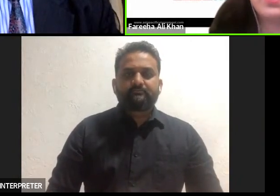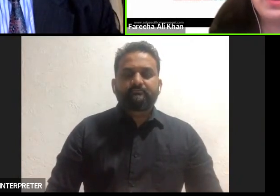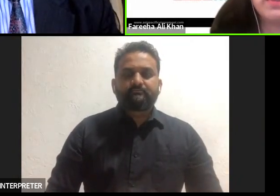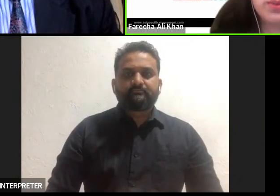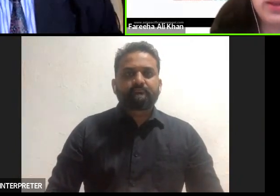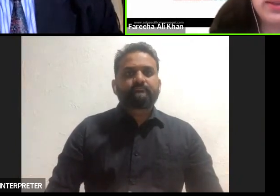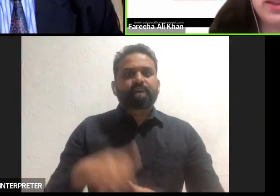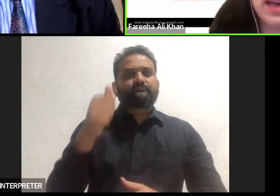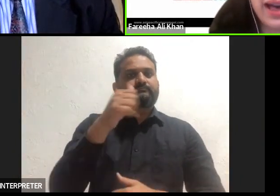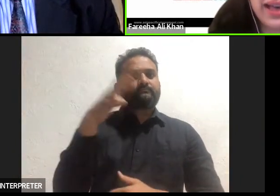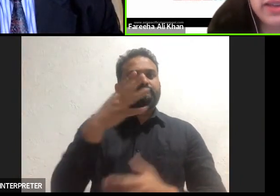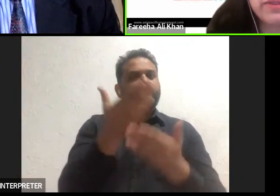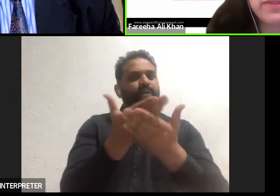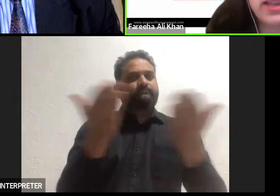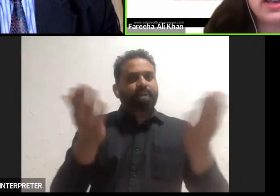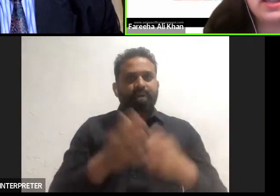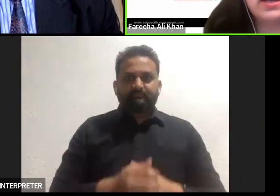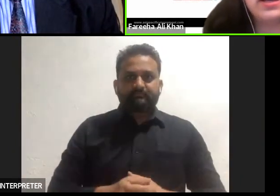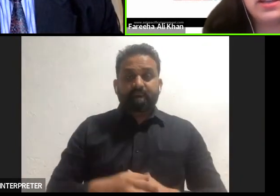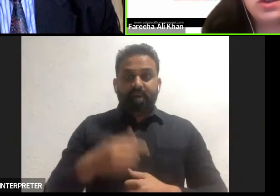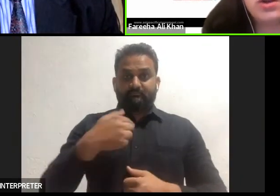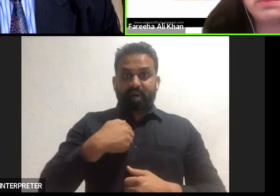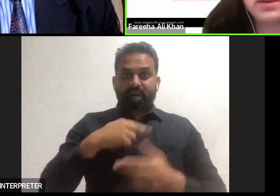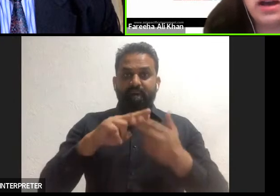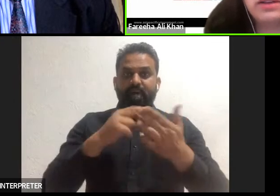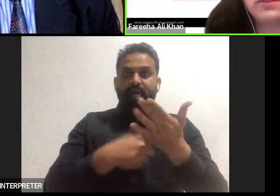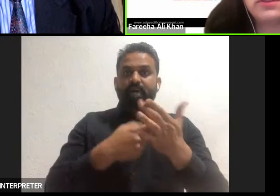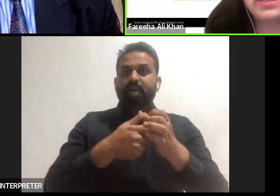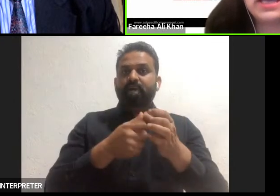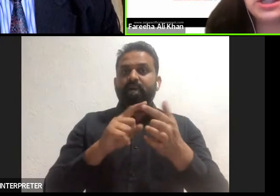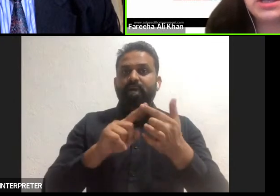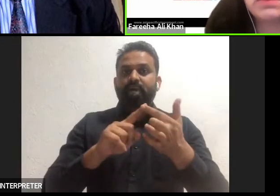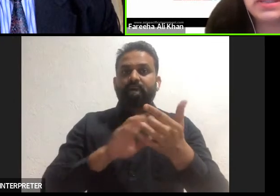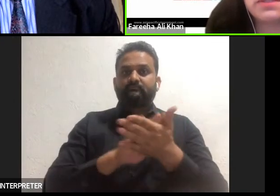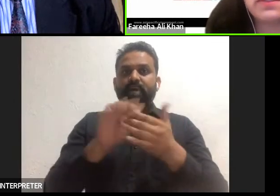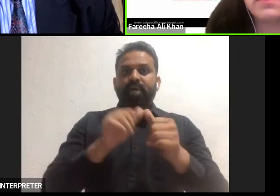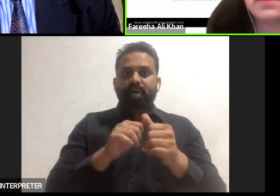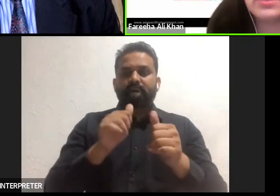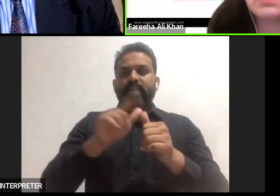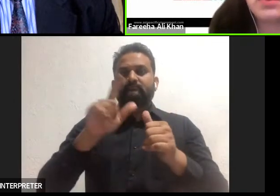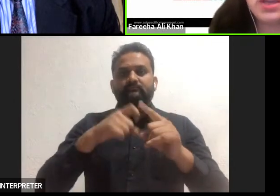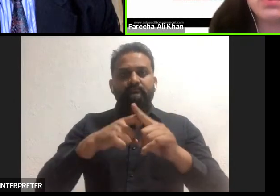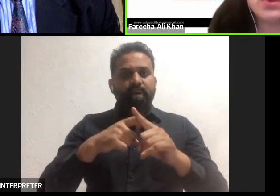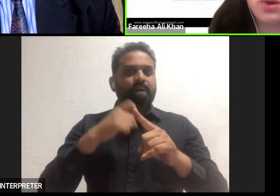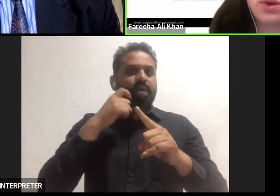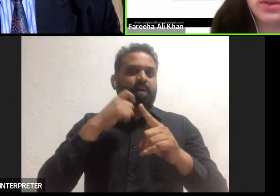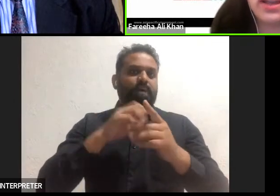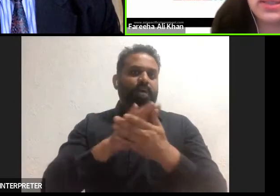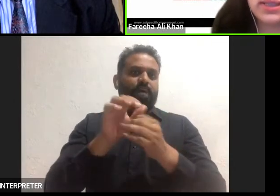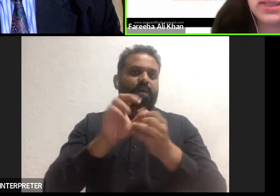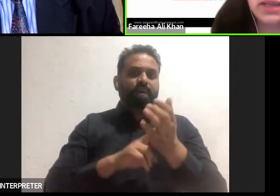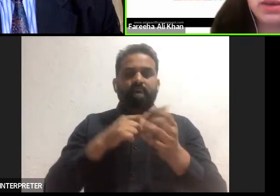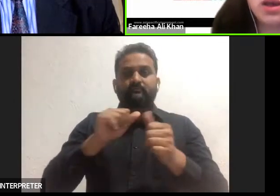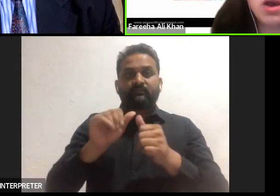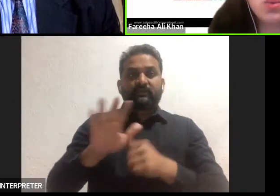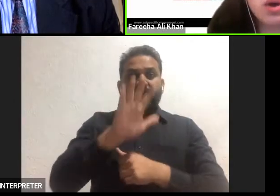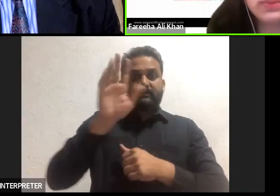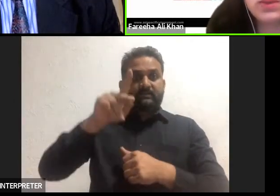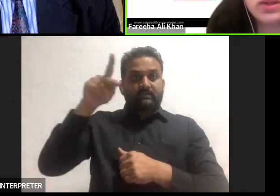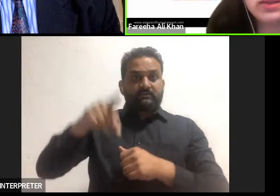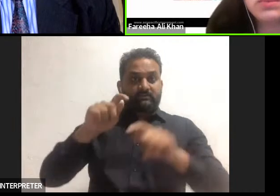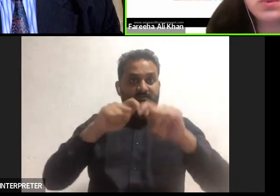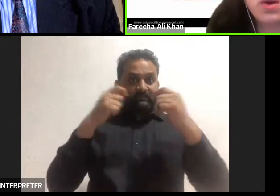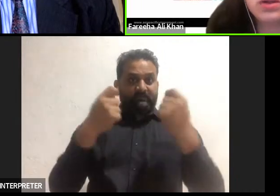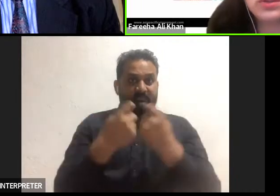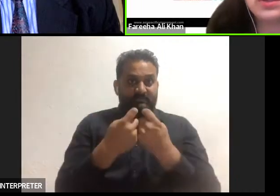Good afternoon, everyone. I, Fariha Ali Khan, on behalf of the Asia Pacific WIS Pre-Mood organizing team,